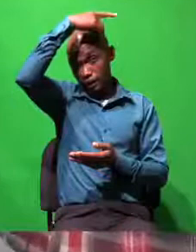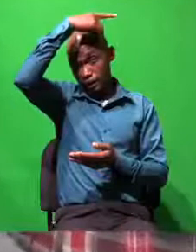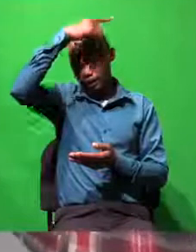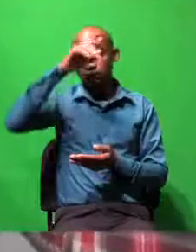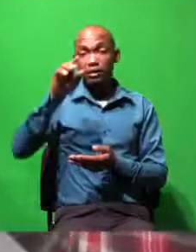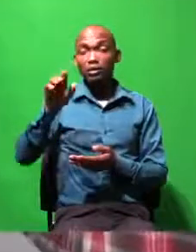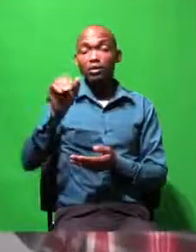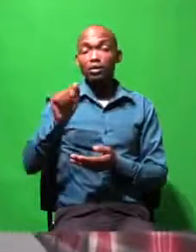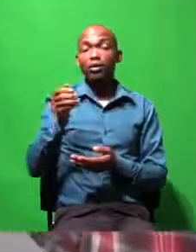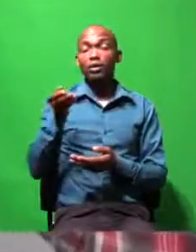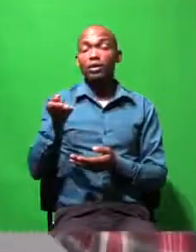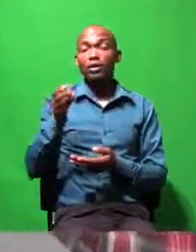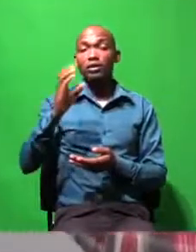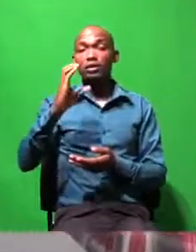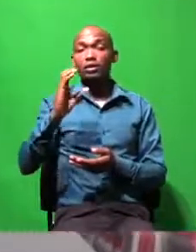complementary.